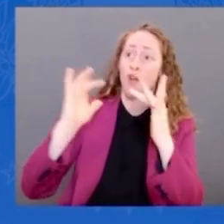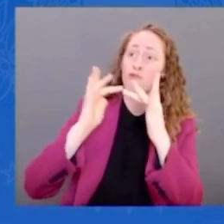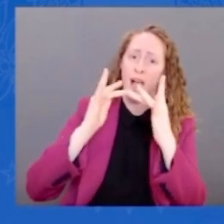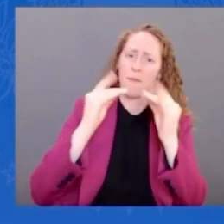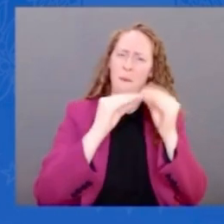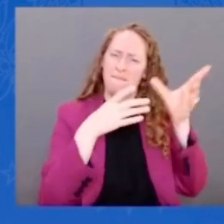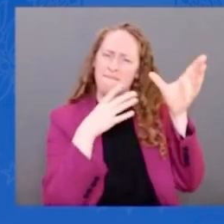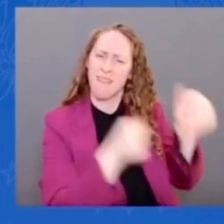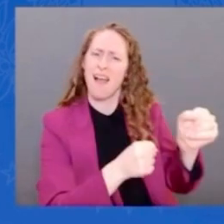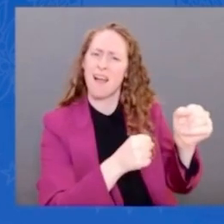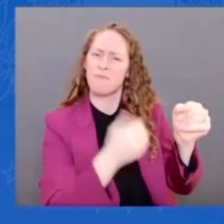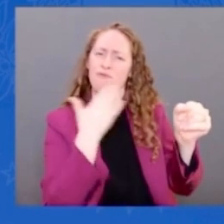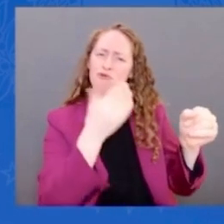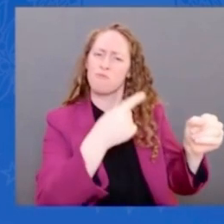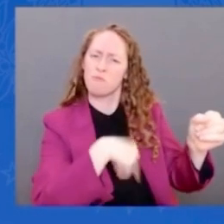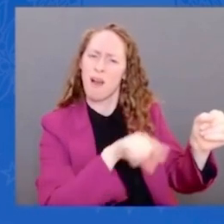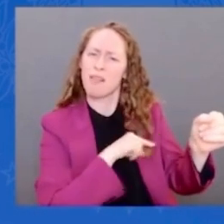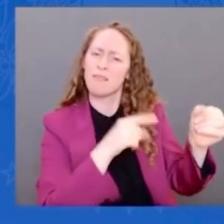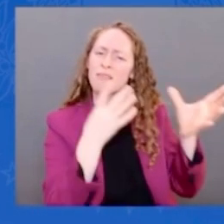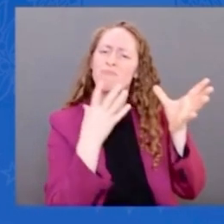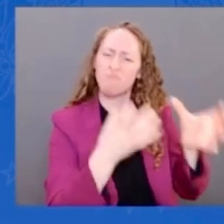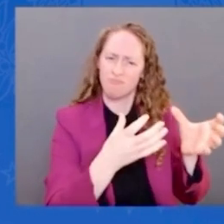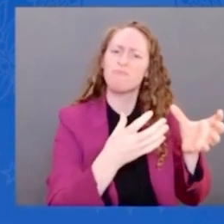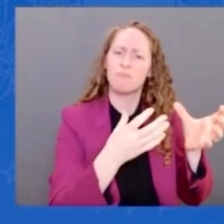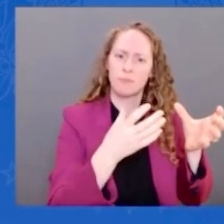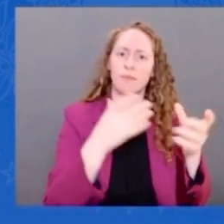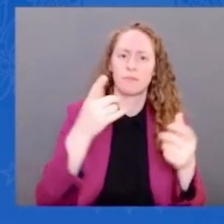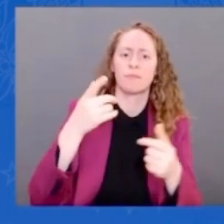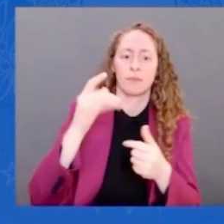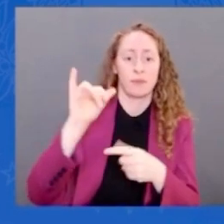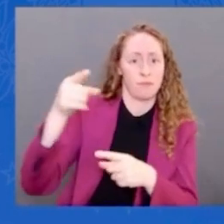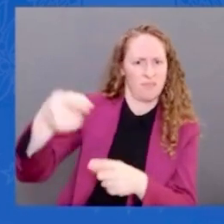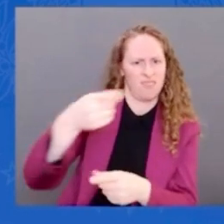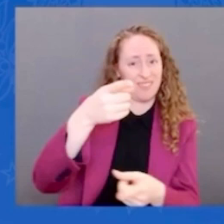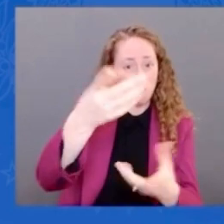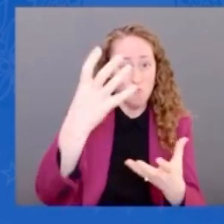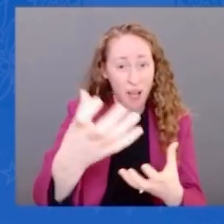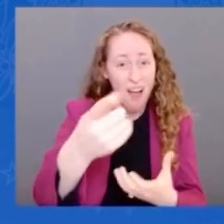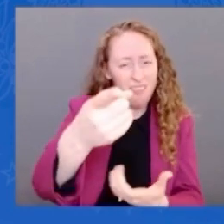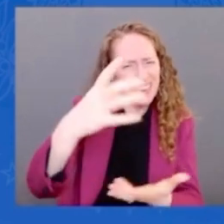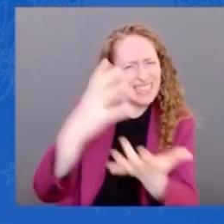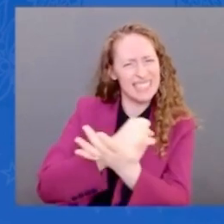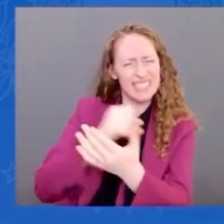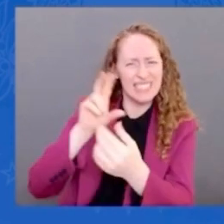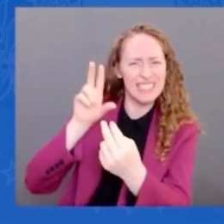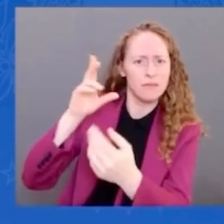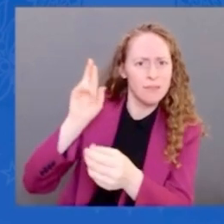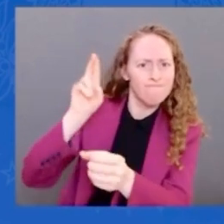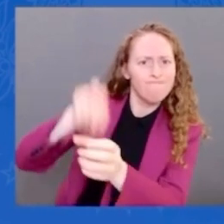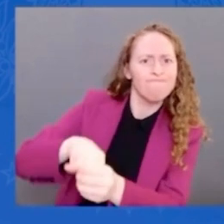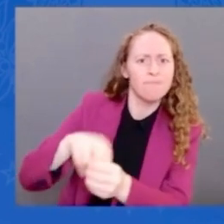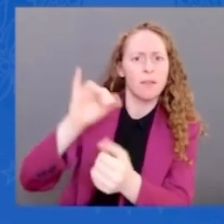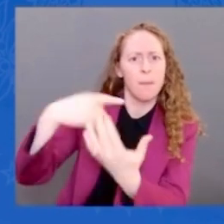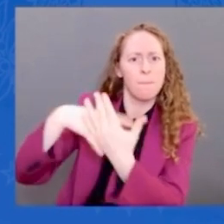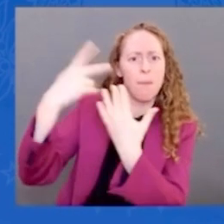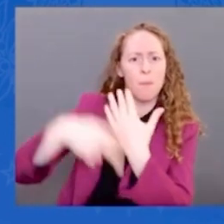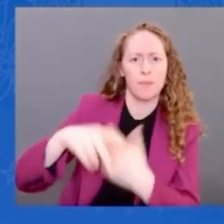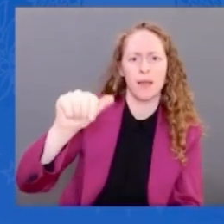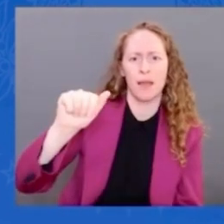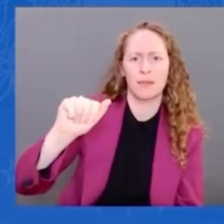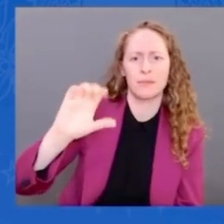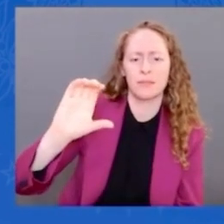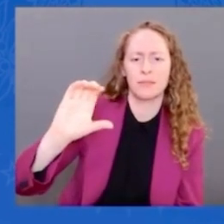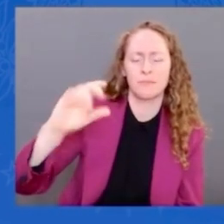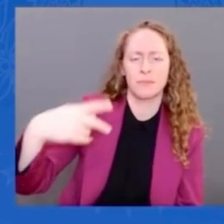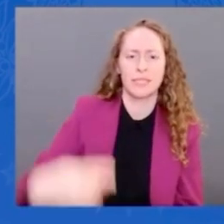Connectivity Program. I would encourage each of you that hears this message today to sign up for the